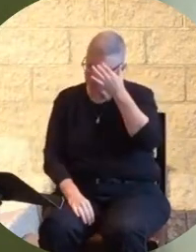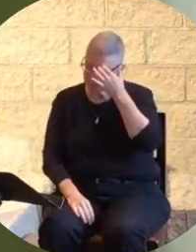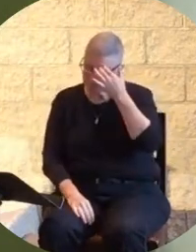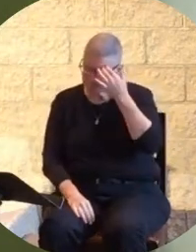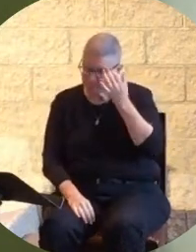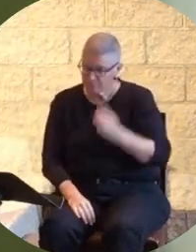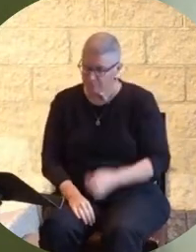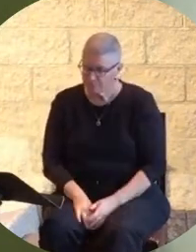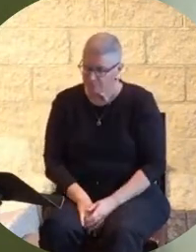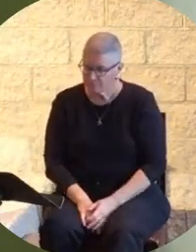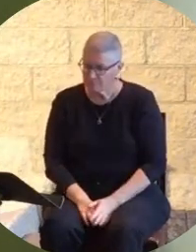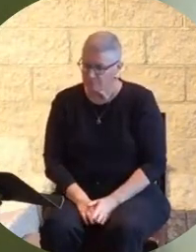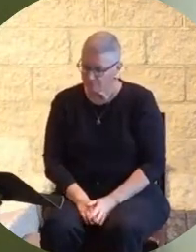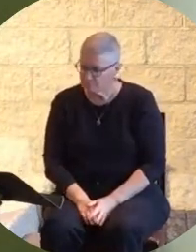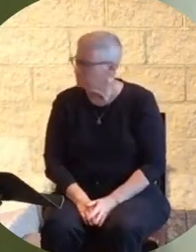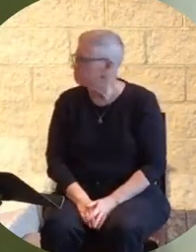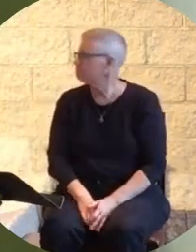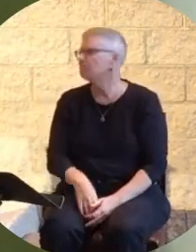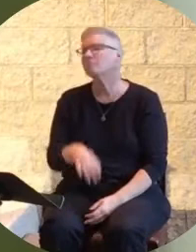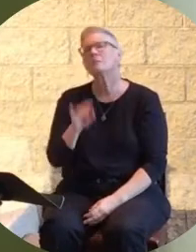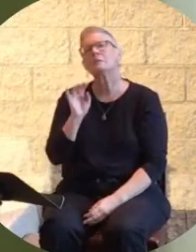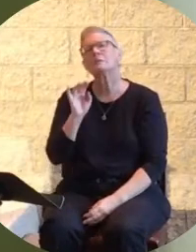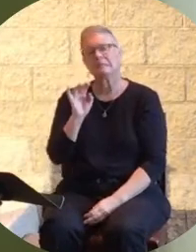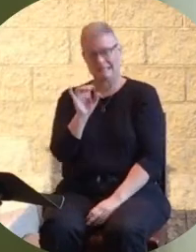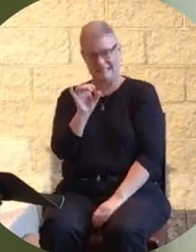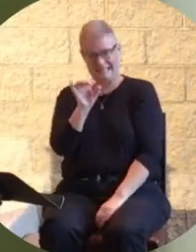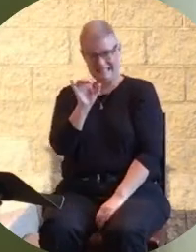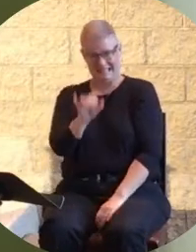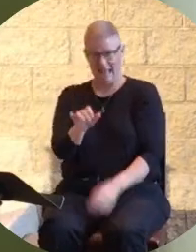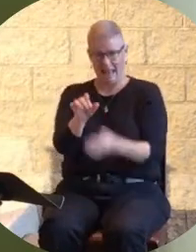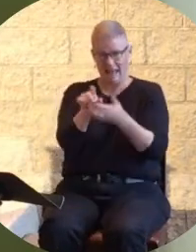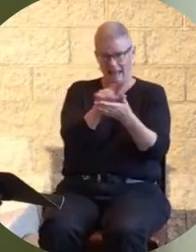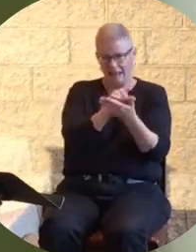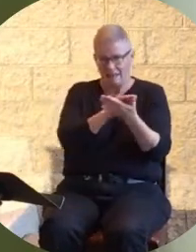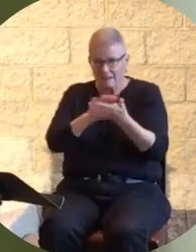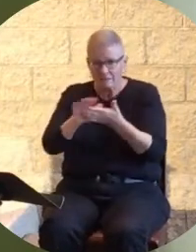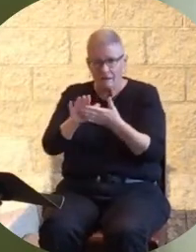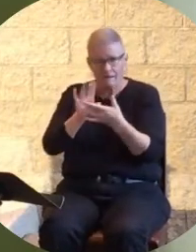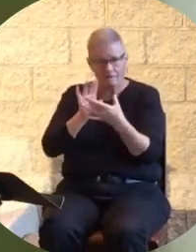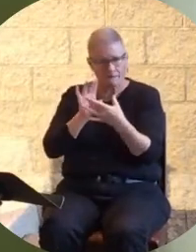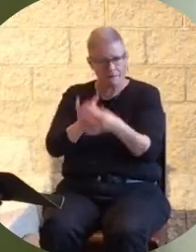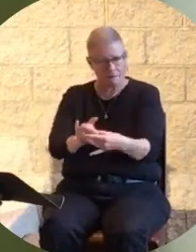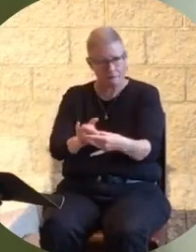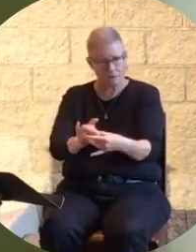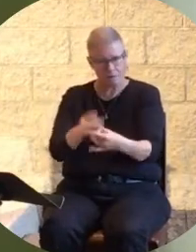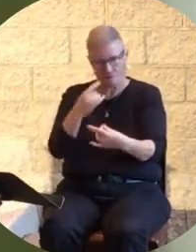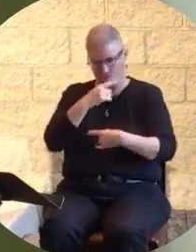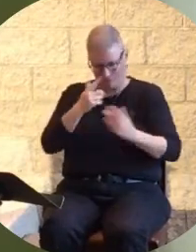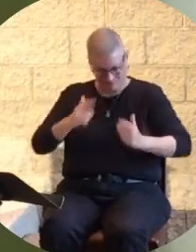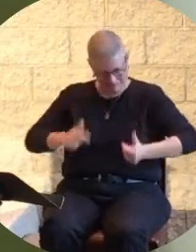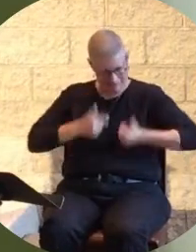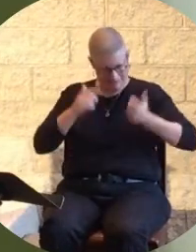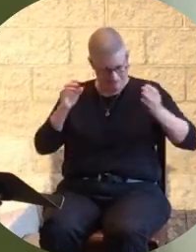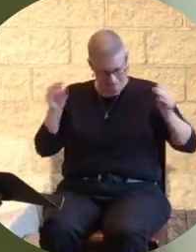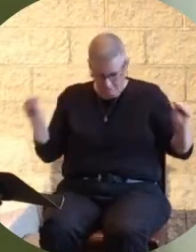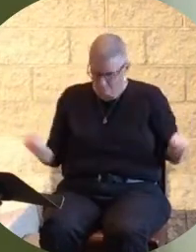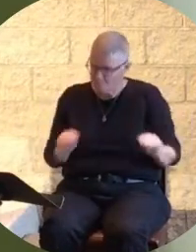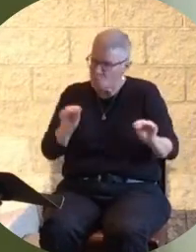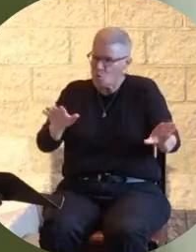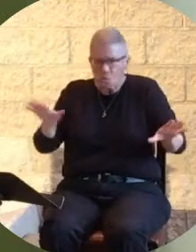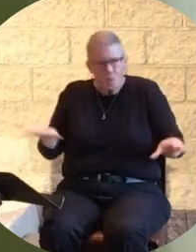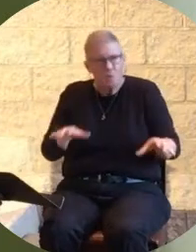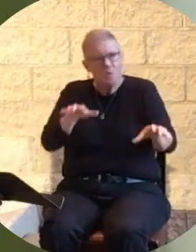It is that divine connection in which we live and move and have our being that we